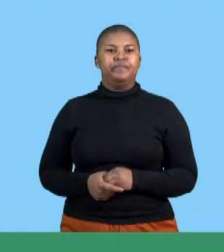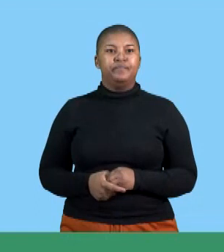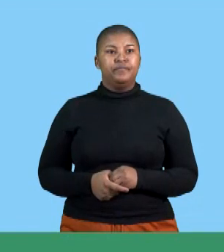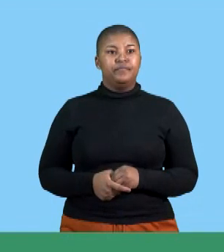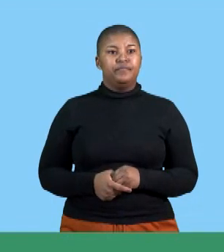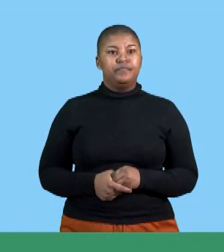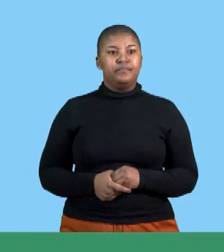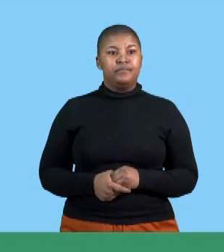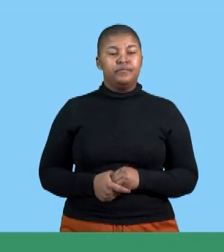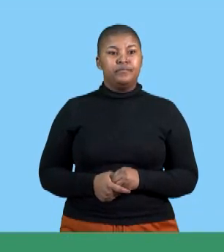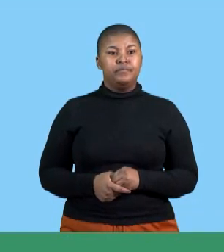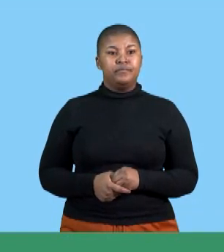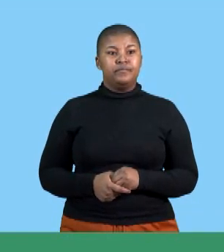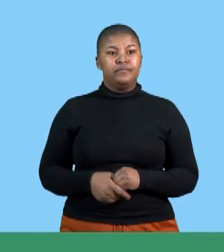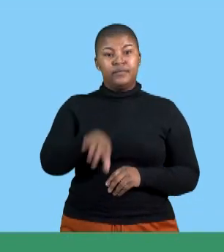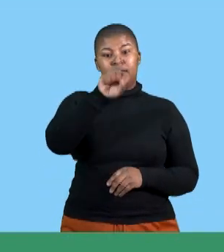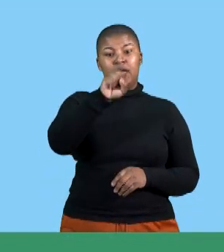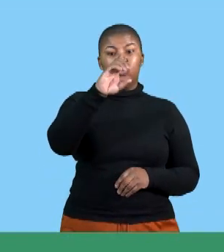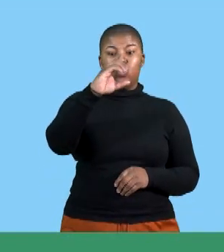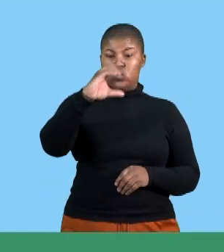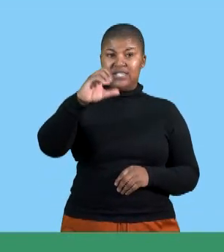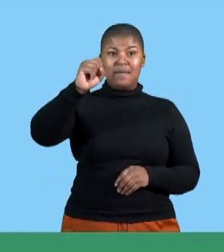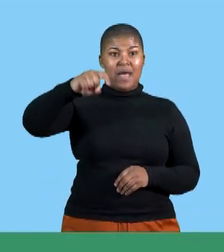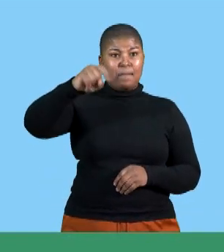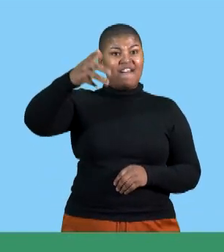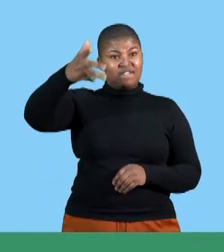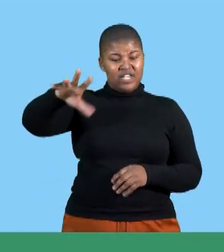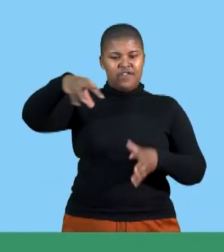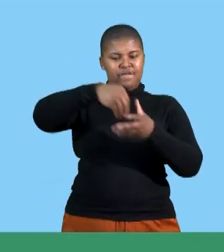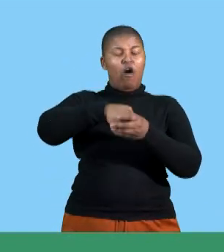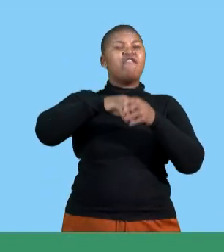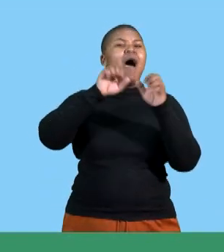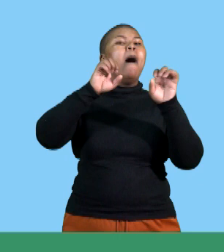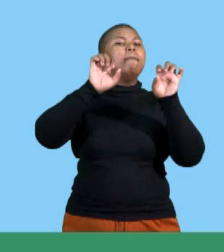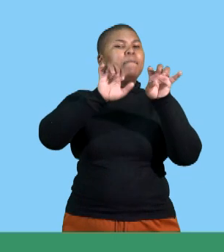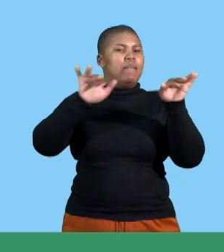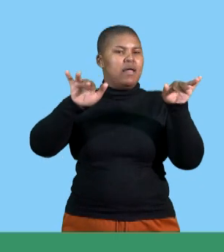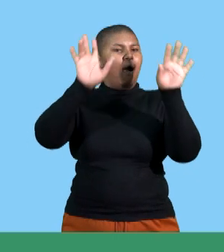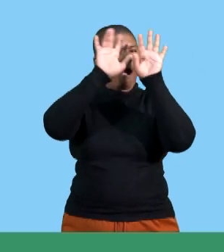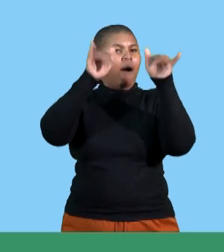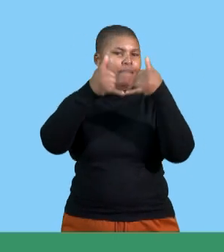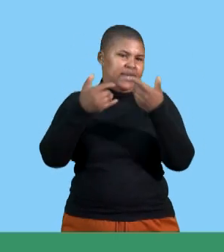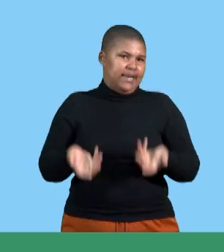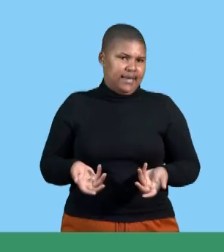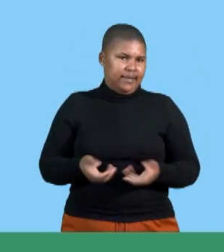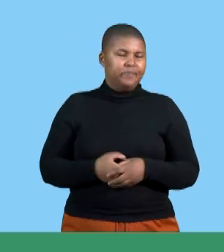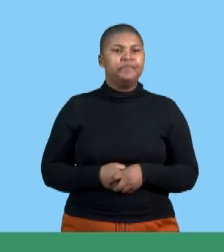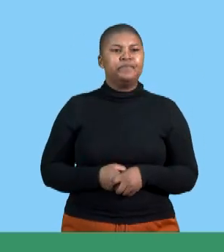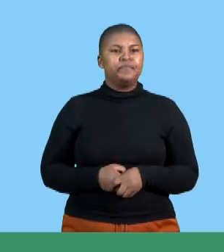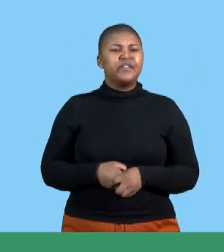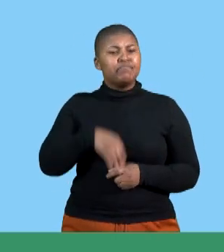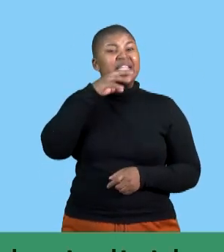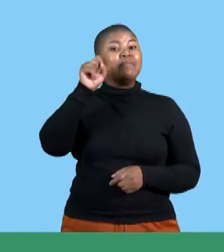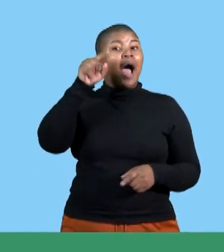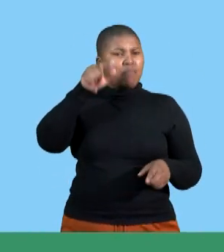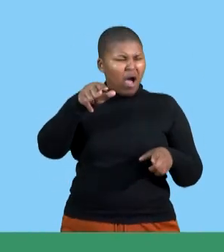The state-owned company is listed as a public company. So state-owned companies are listed as